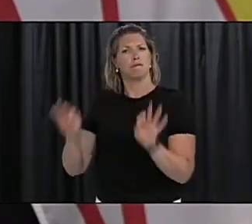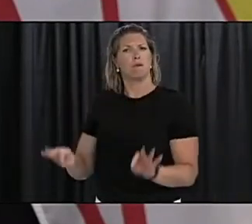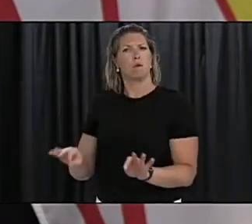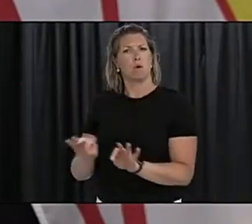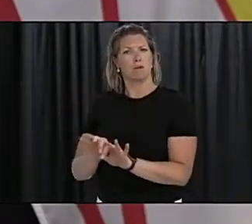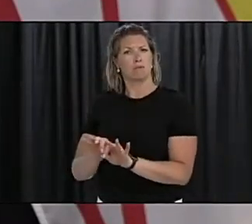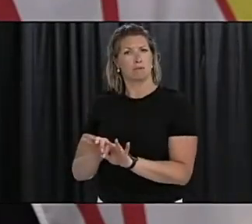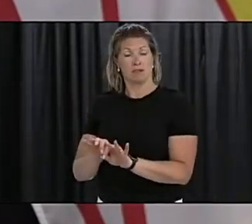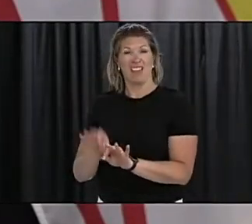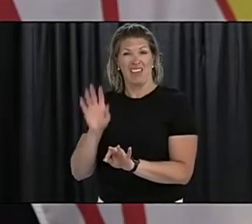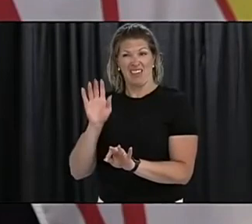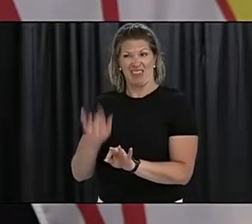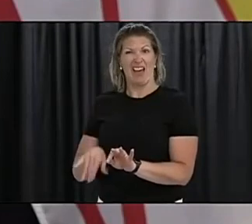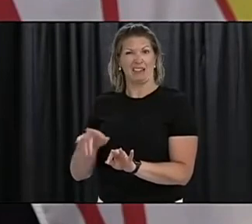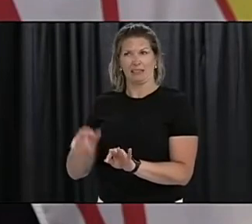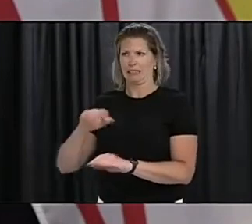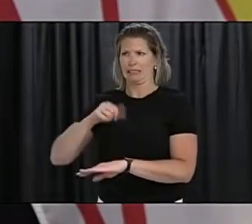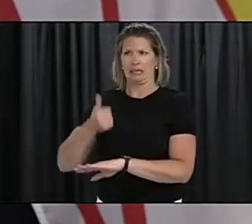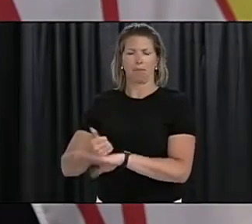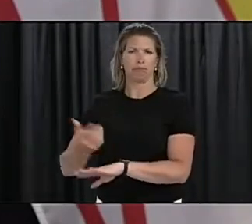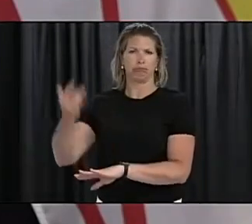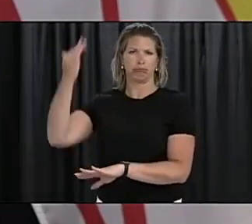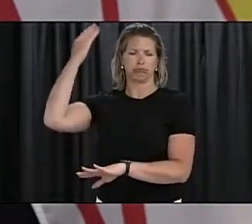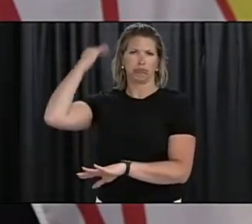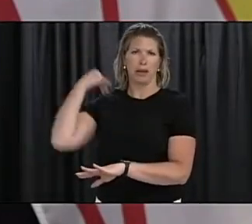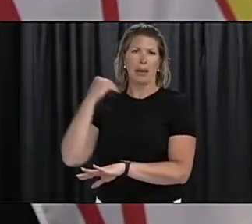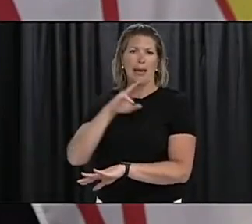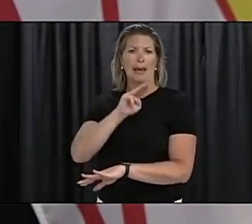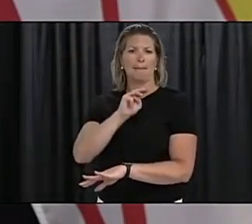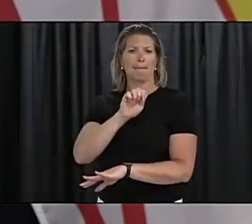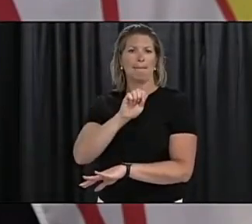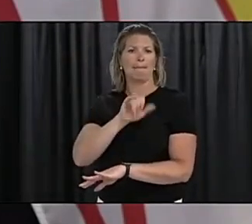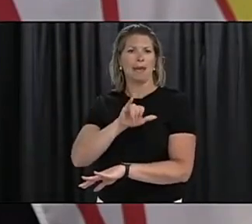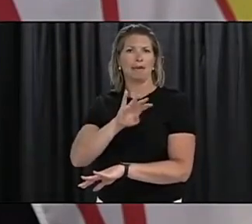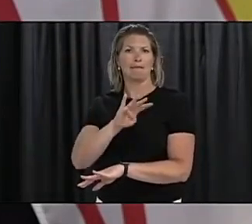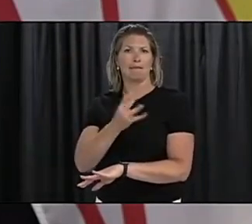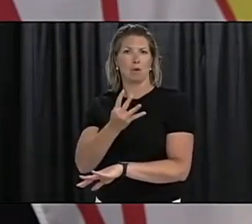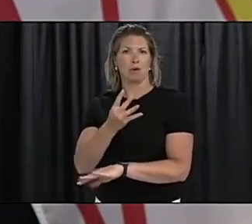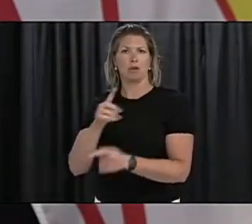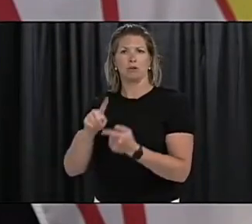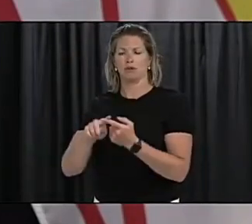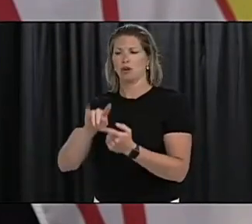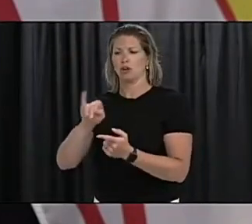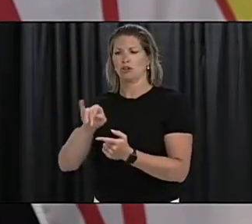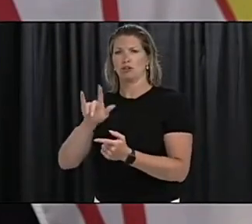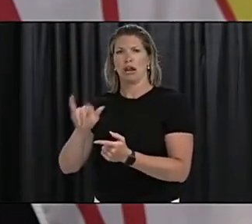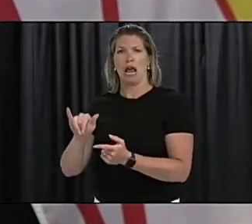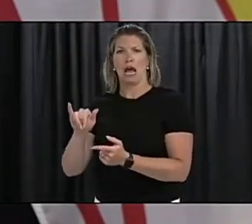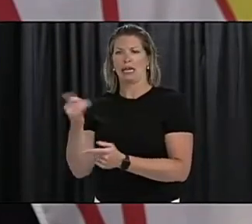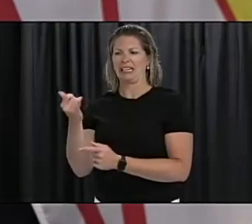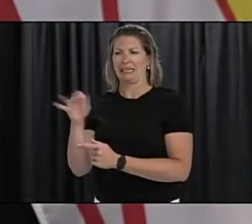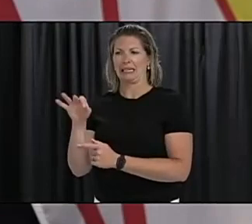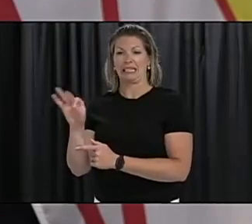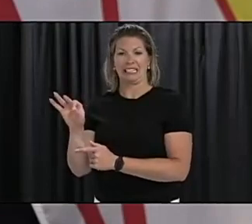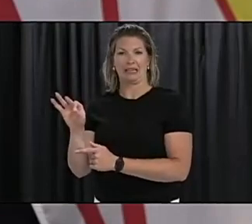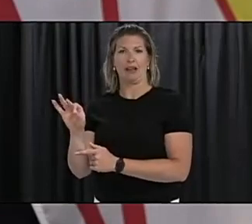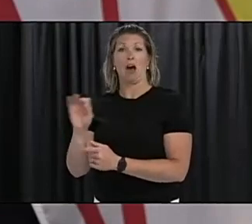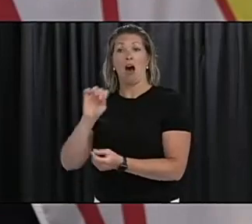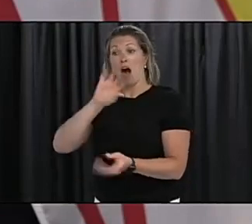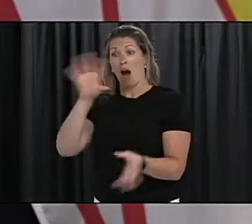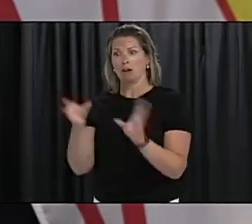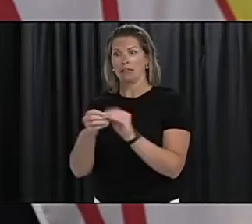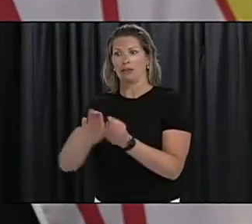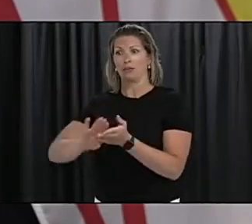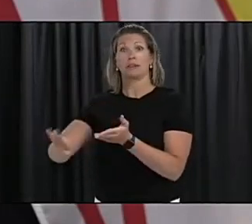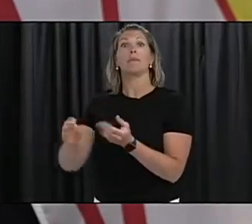have been approved within the timeline of May 4th through July 19th. So when you look at the all points